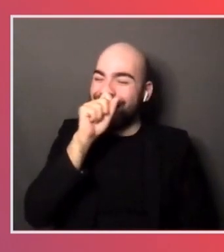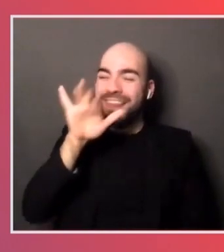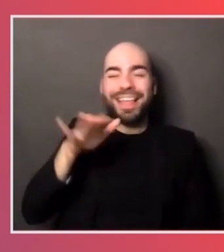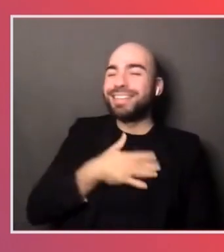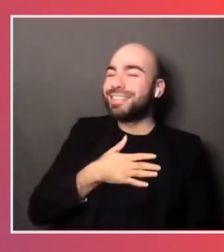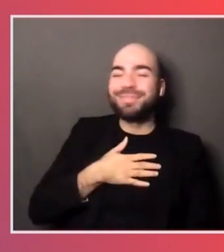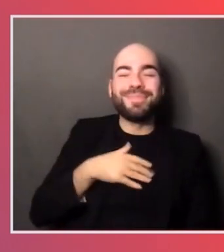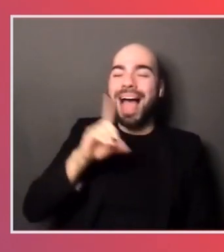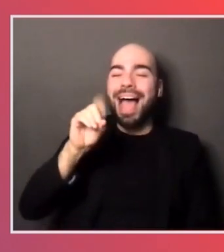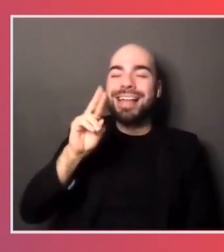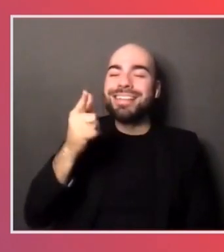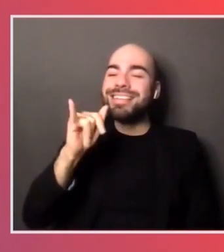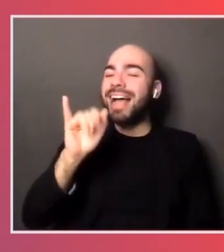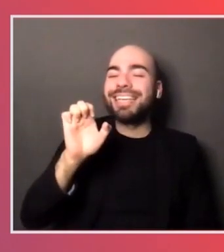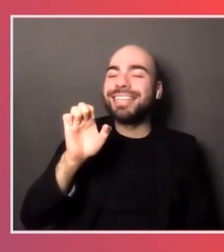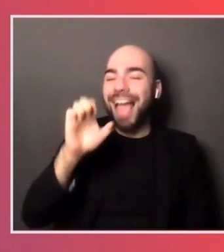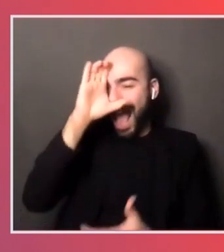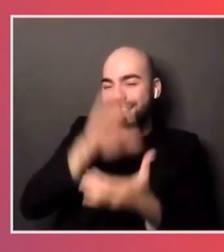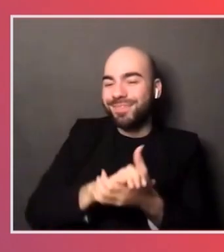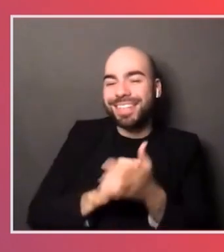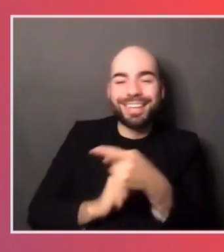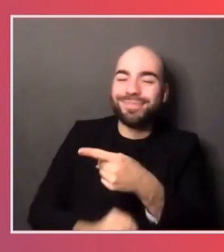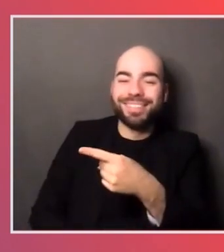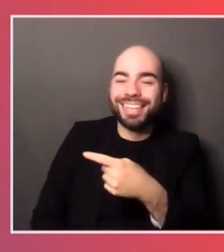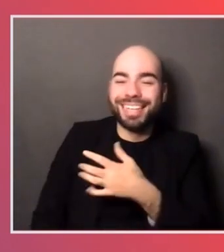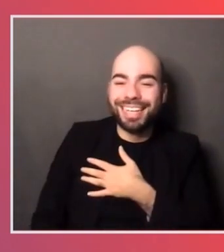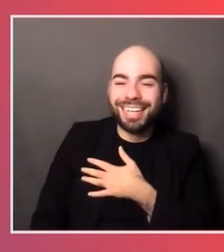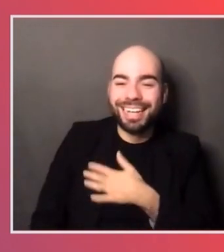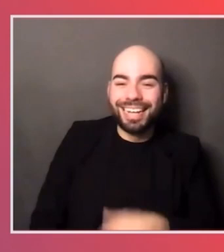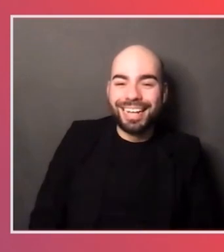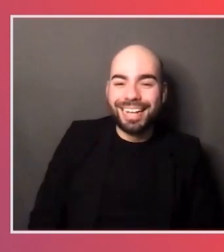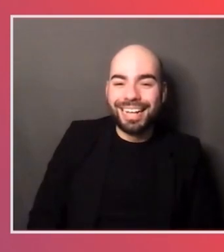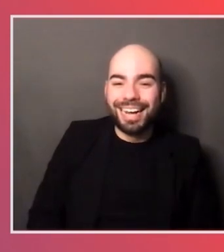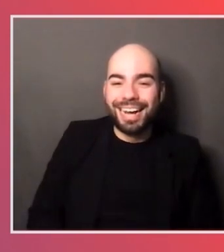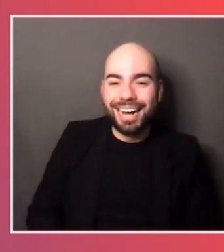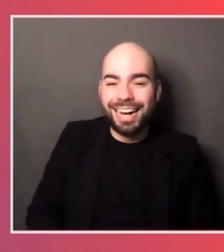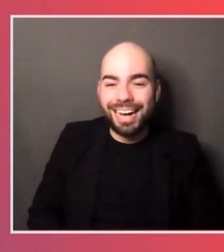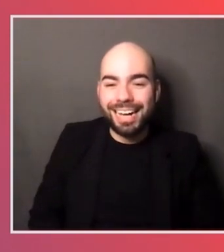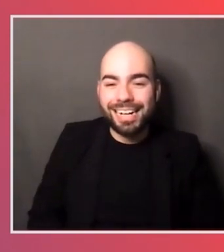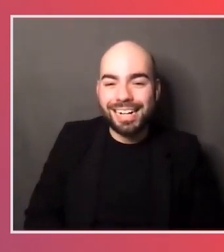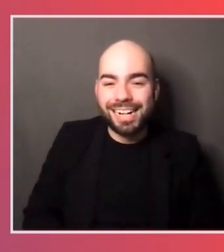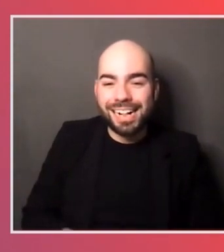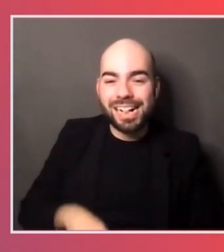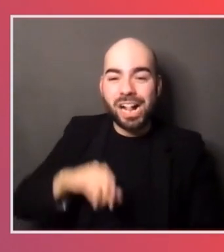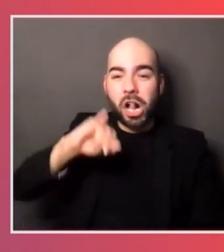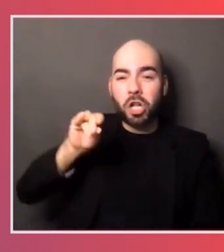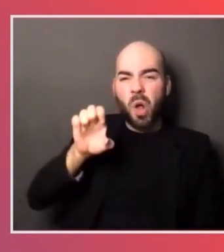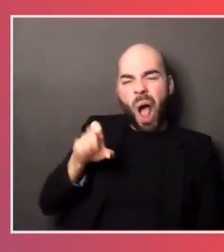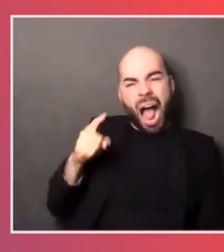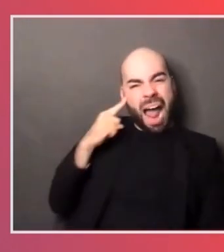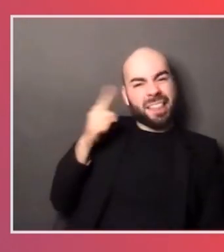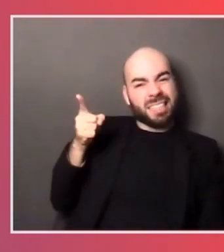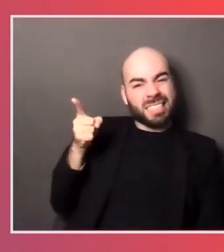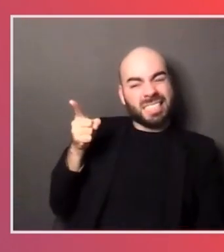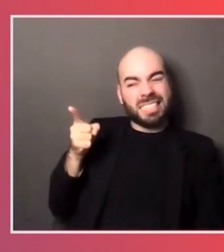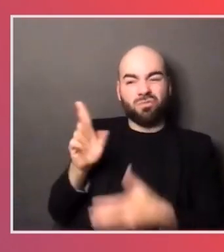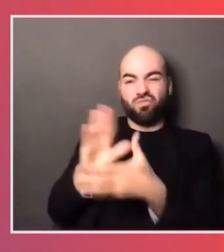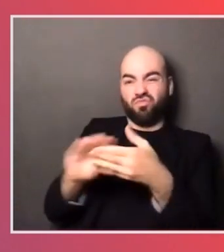Chris, I think you might have done Avengers Assemble a little bit better, maybe. I was going to say, it took my line.